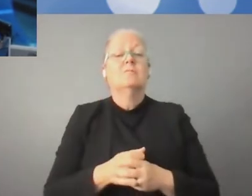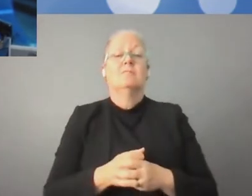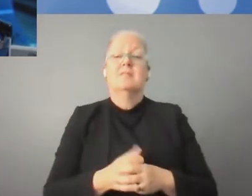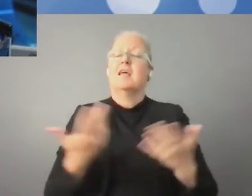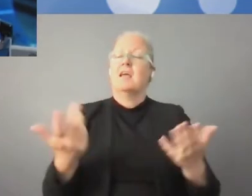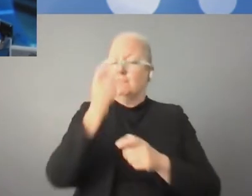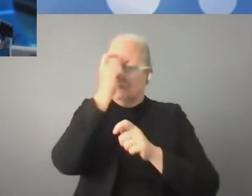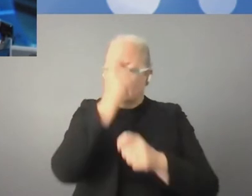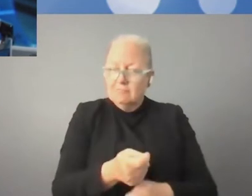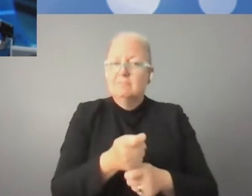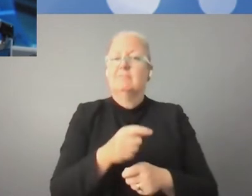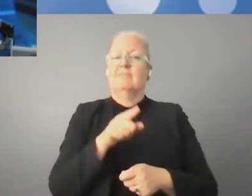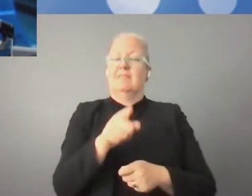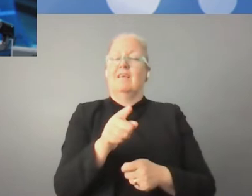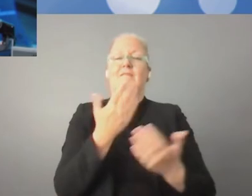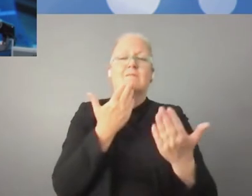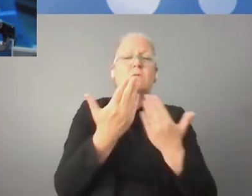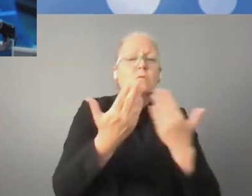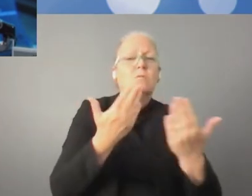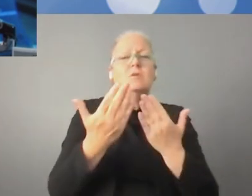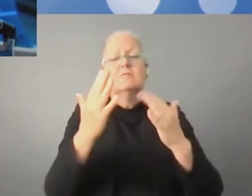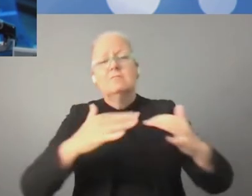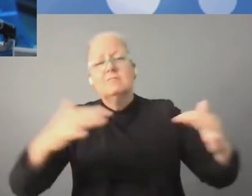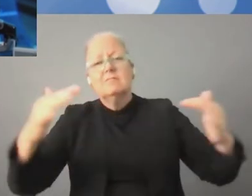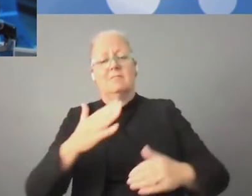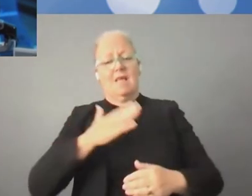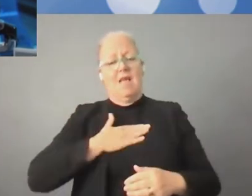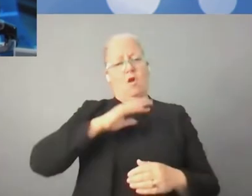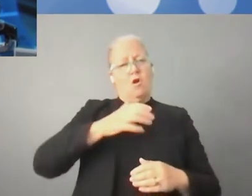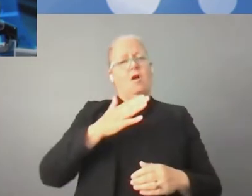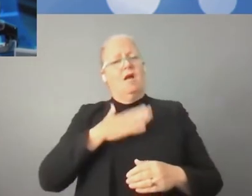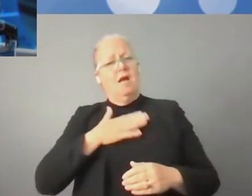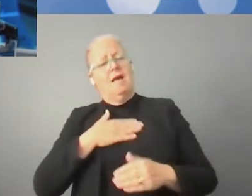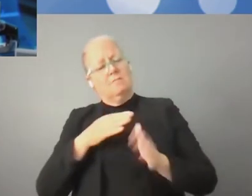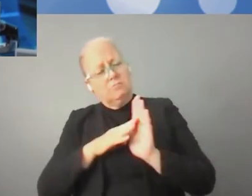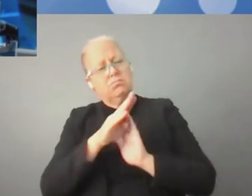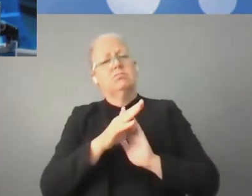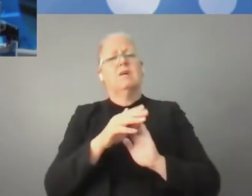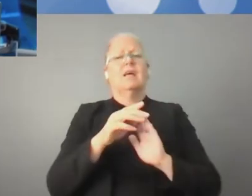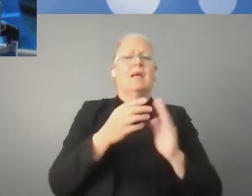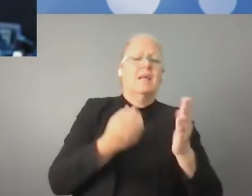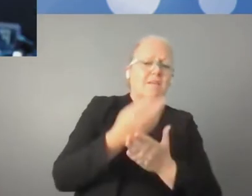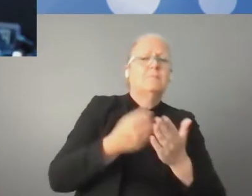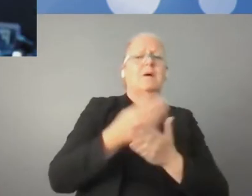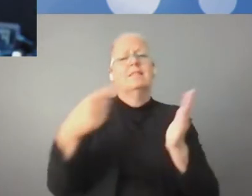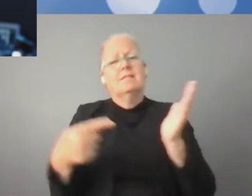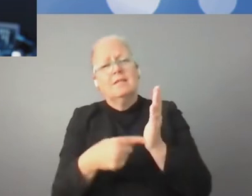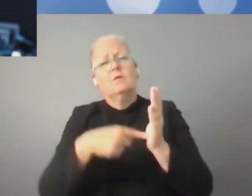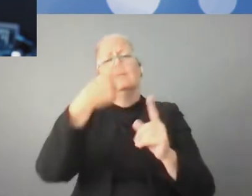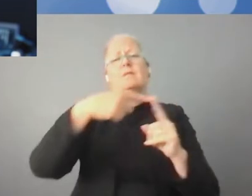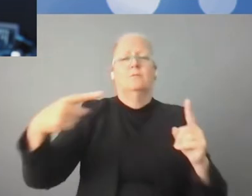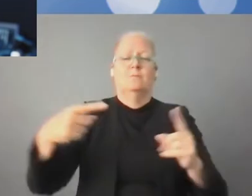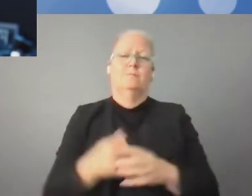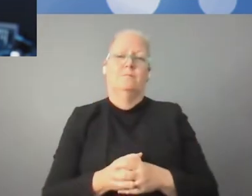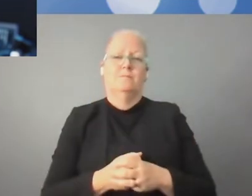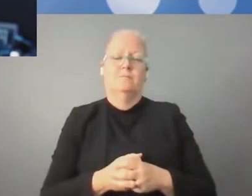firm positions of our country in development of the information society and digital technologies we